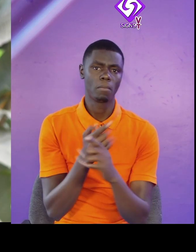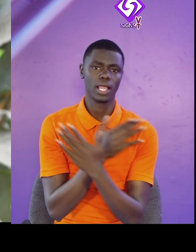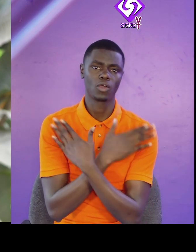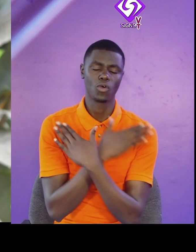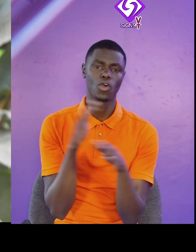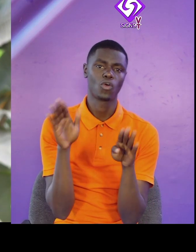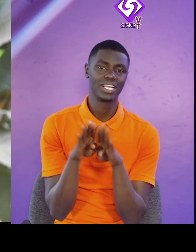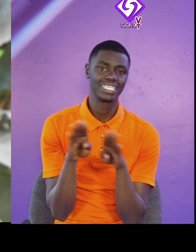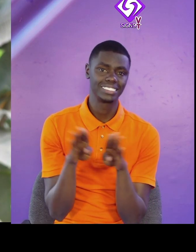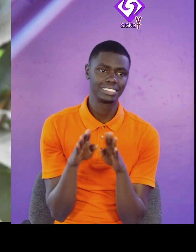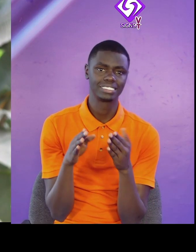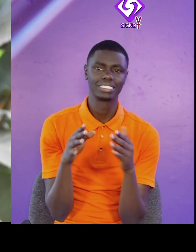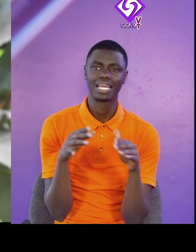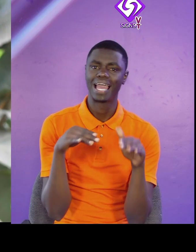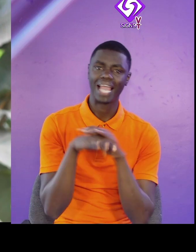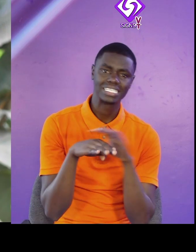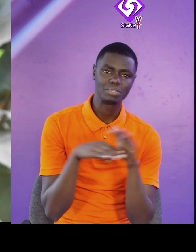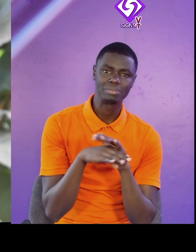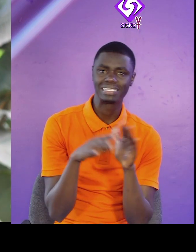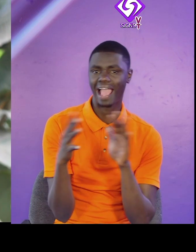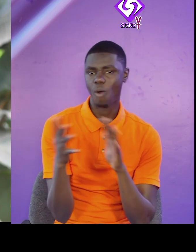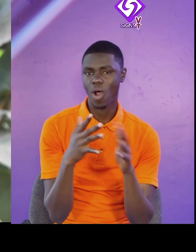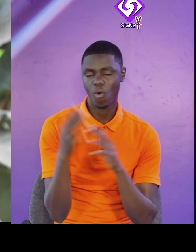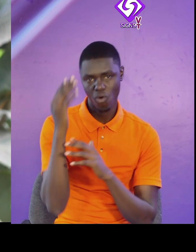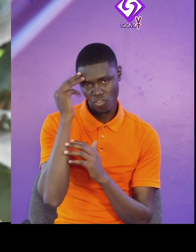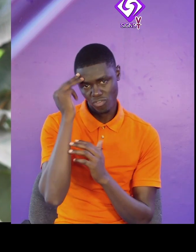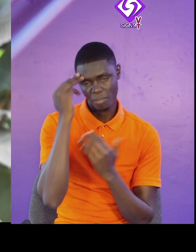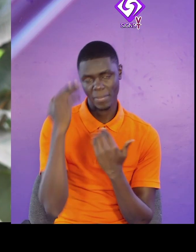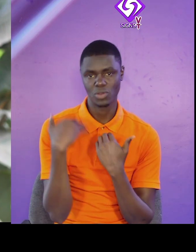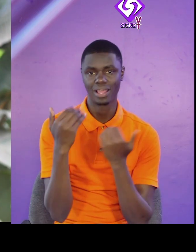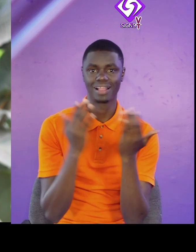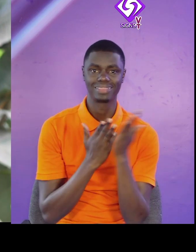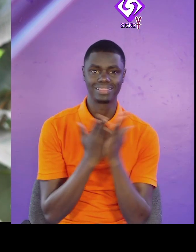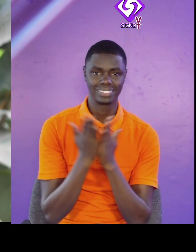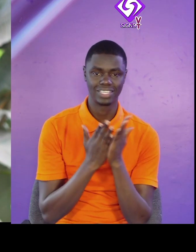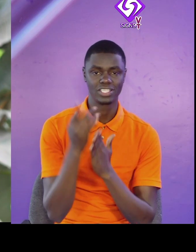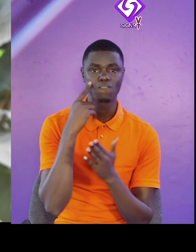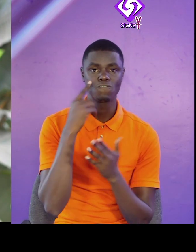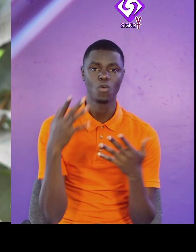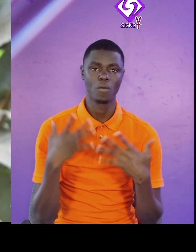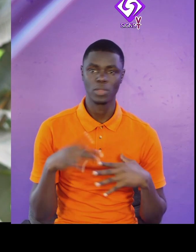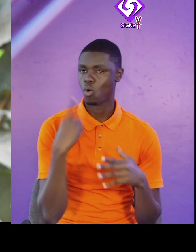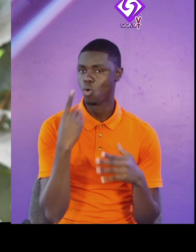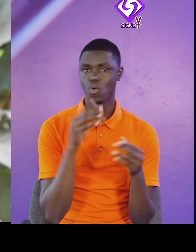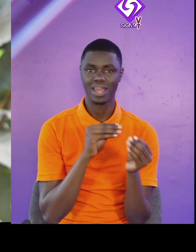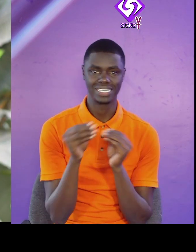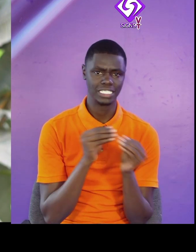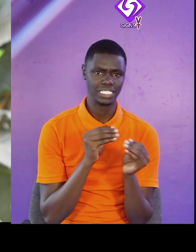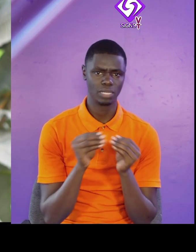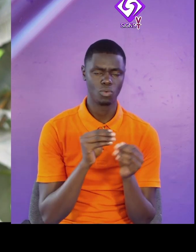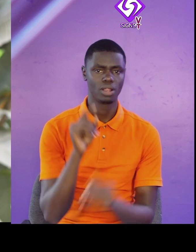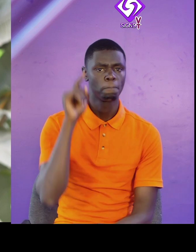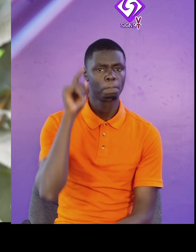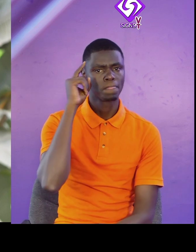the accessibility of mental health services for the disabled. And I think there needs